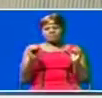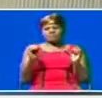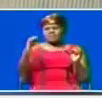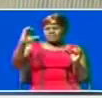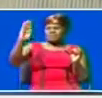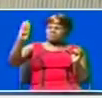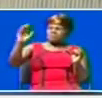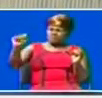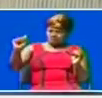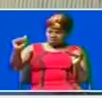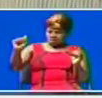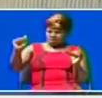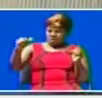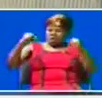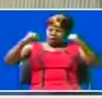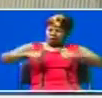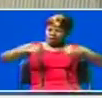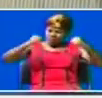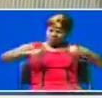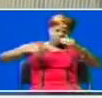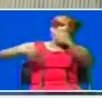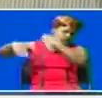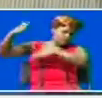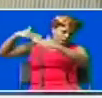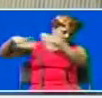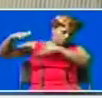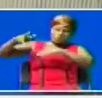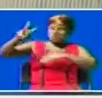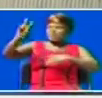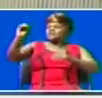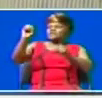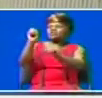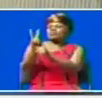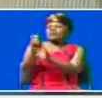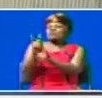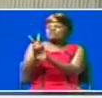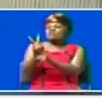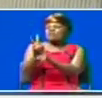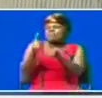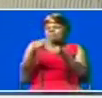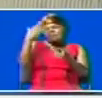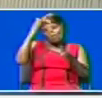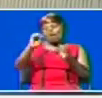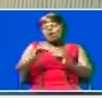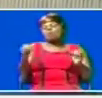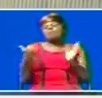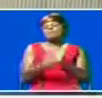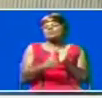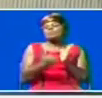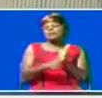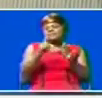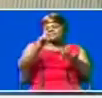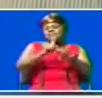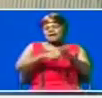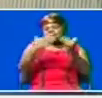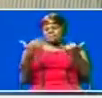CBA, we ought to have negotiated it by end of 2012, June. But I don't know what is happening. As at the